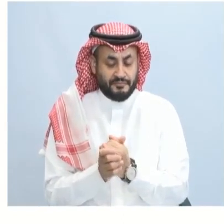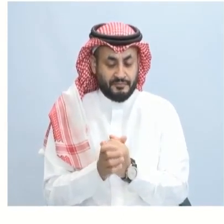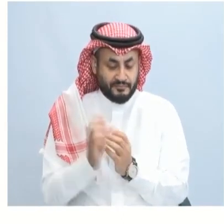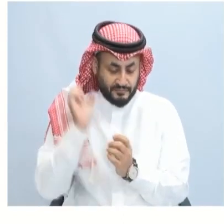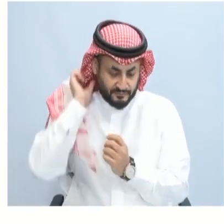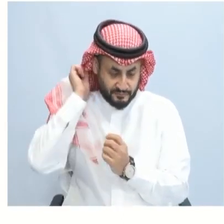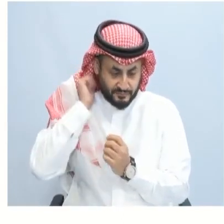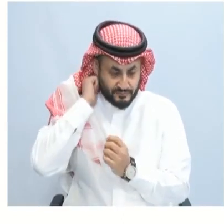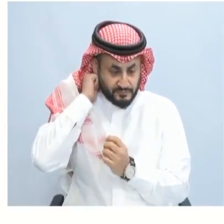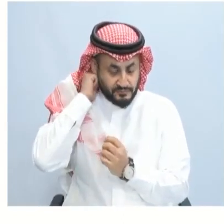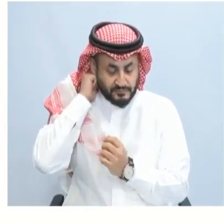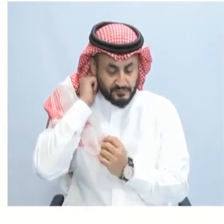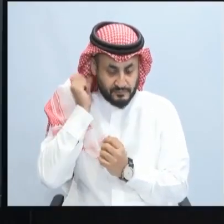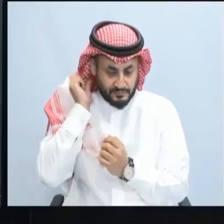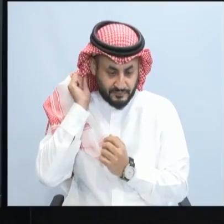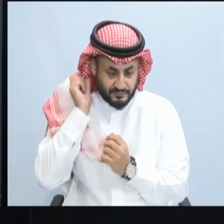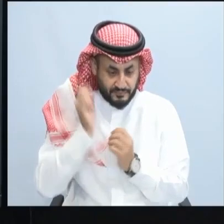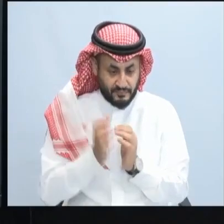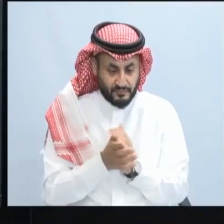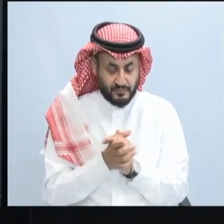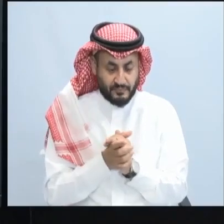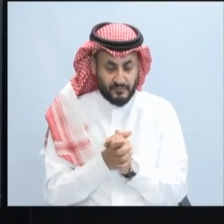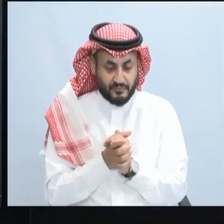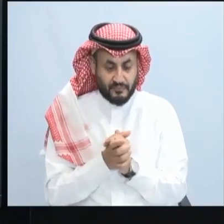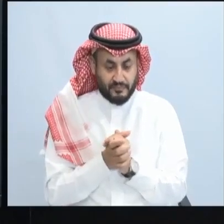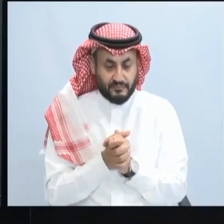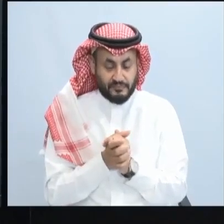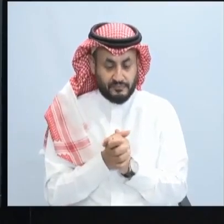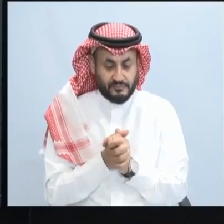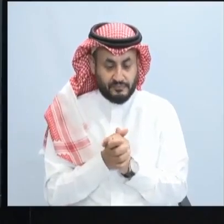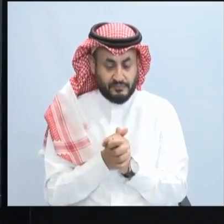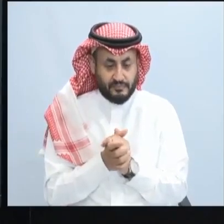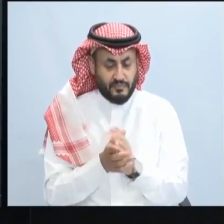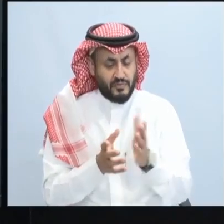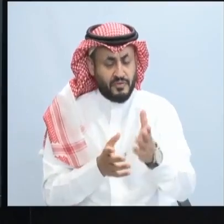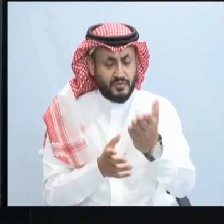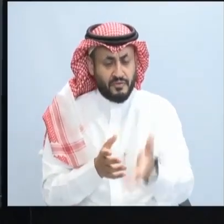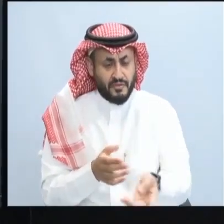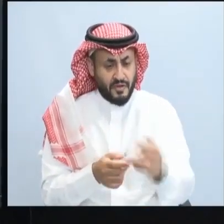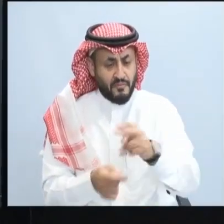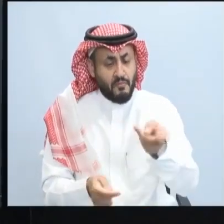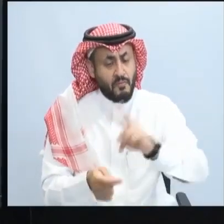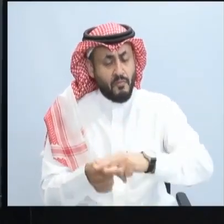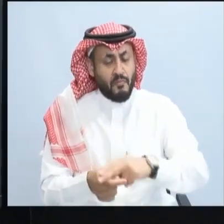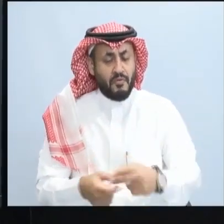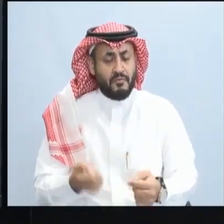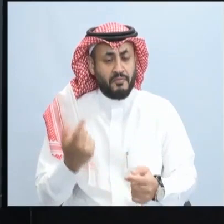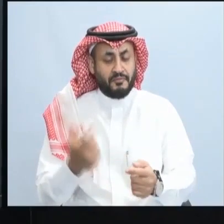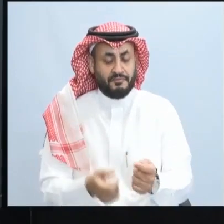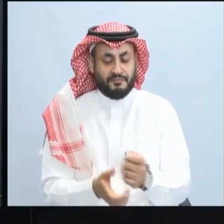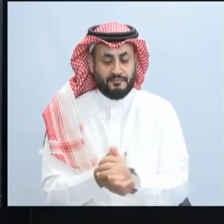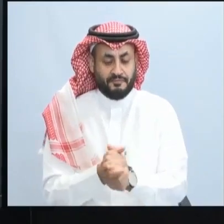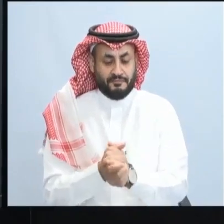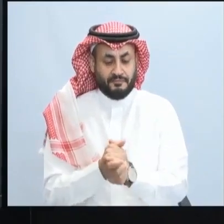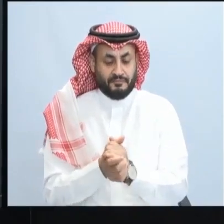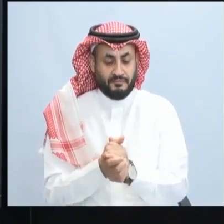here these are examples. You may have done something even better than my examples here. So the main thing is